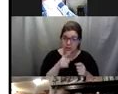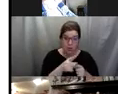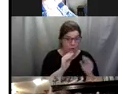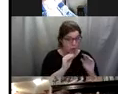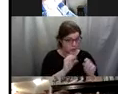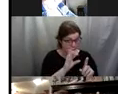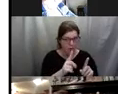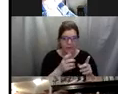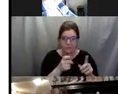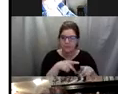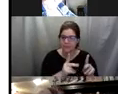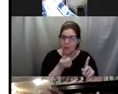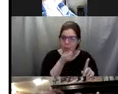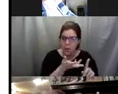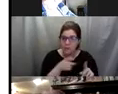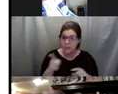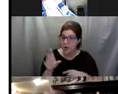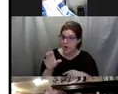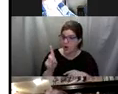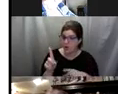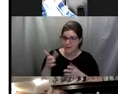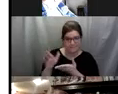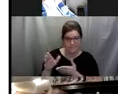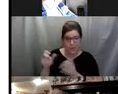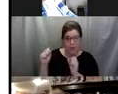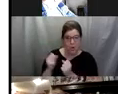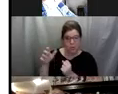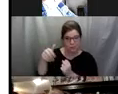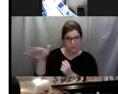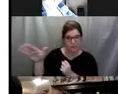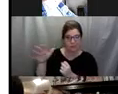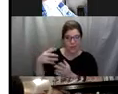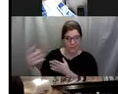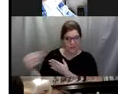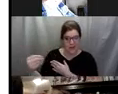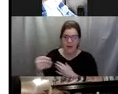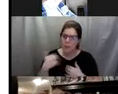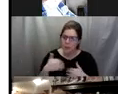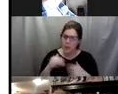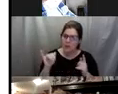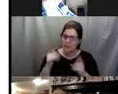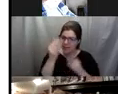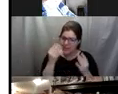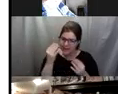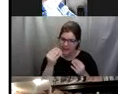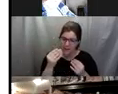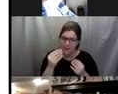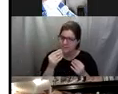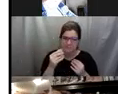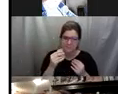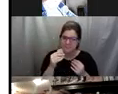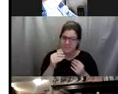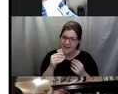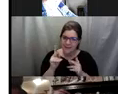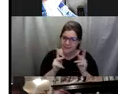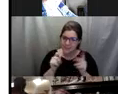lot of things in their heads and are very savvy in some ways. But to think that that's one space that folks haven't gotten to when